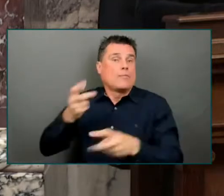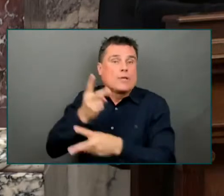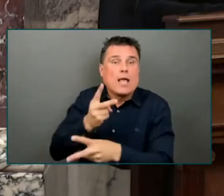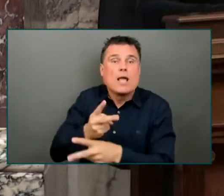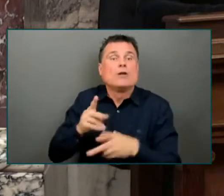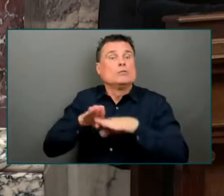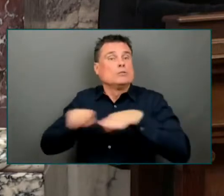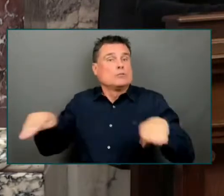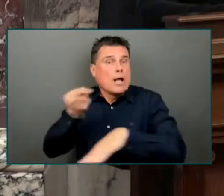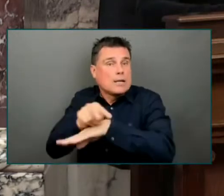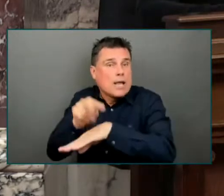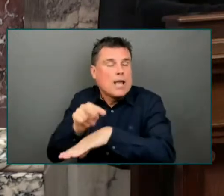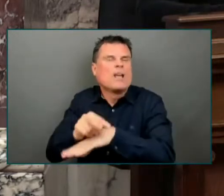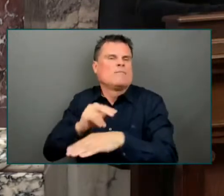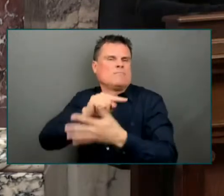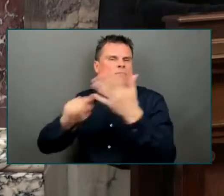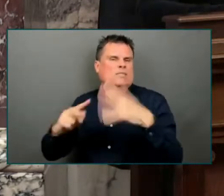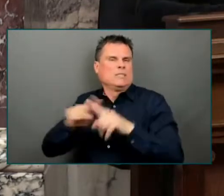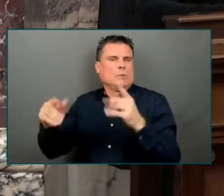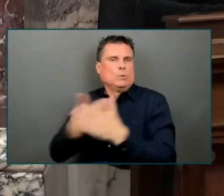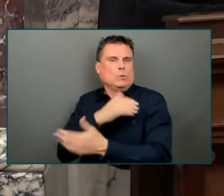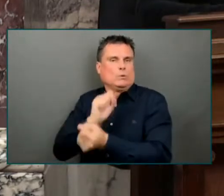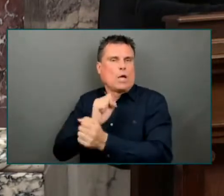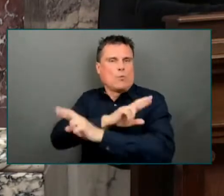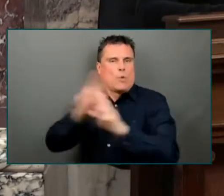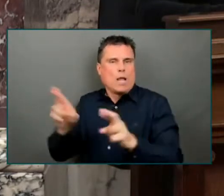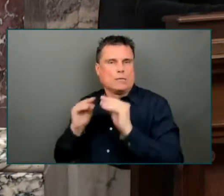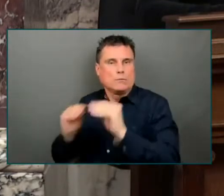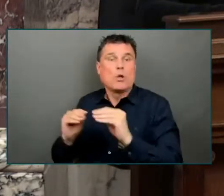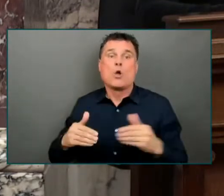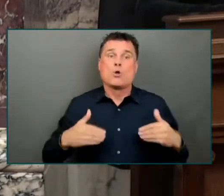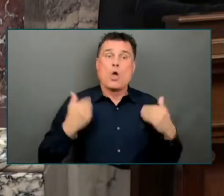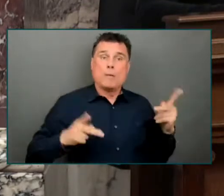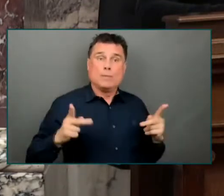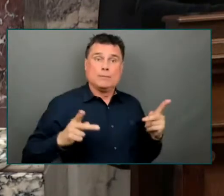young people's plans to attend post-secondary school or training, or to